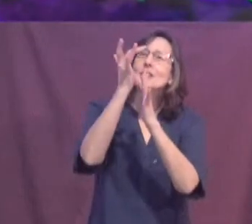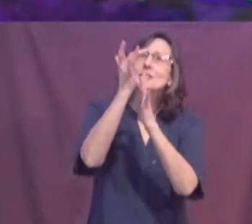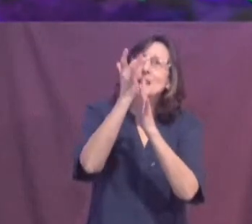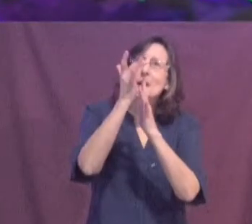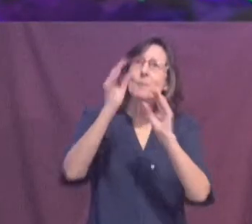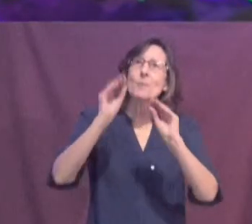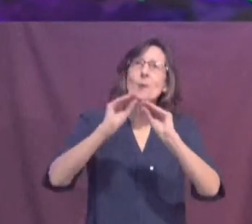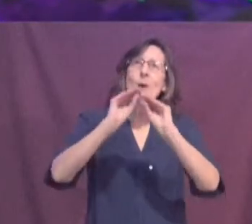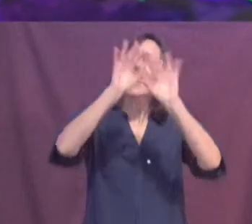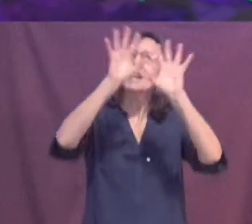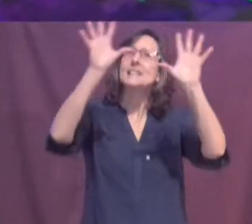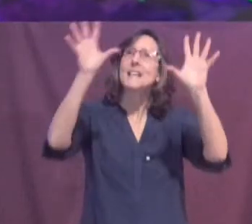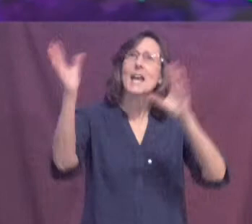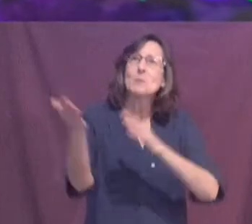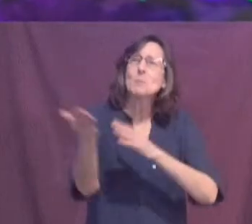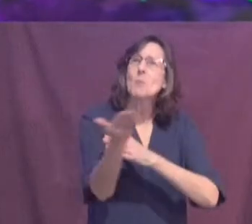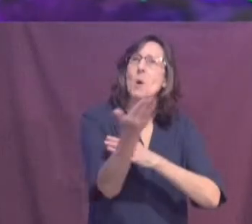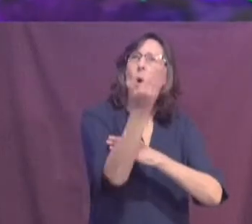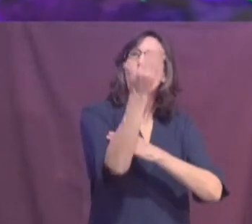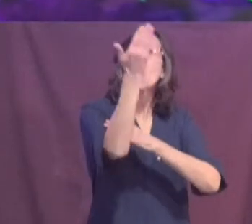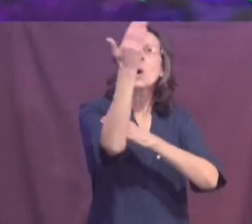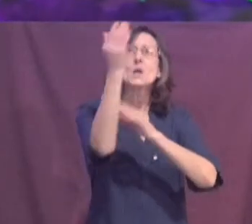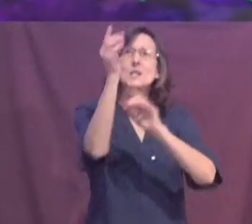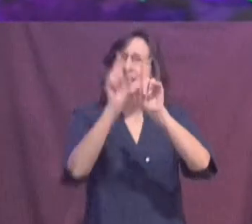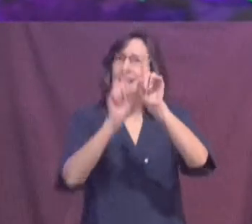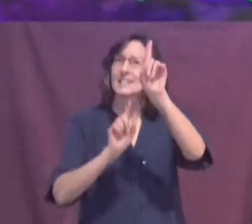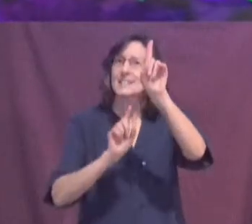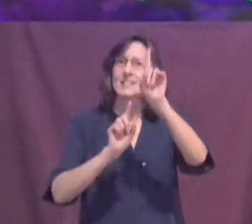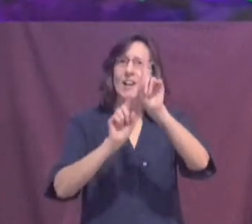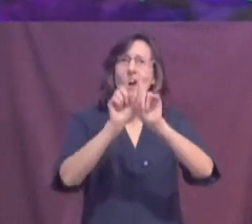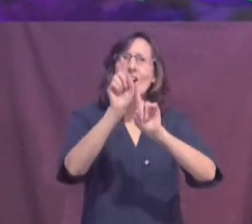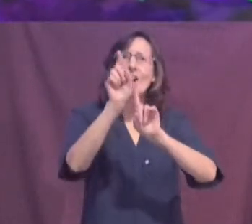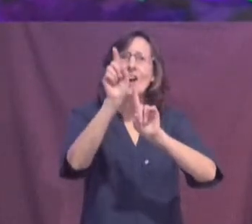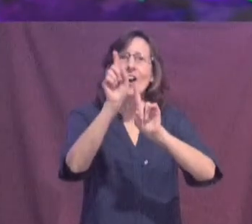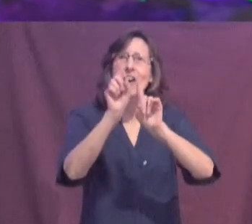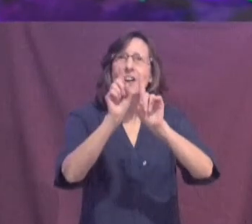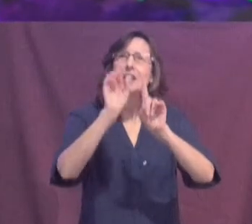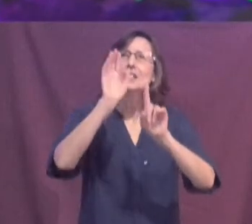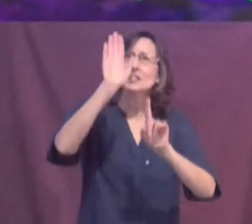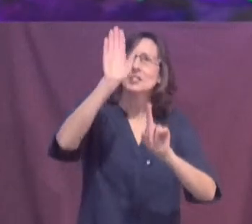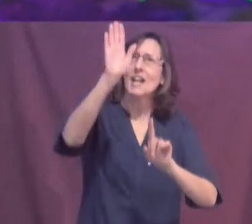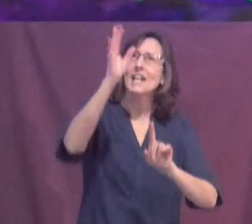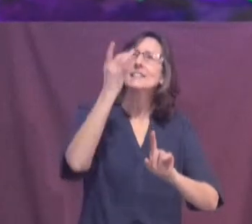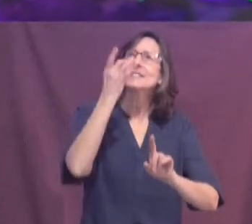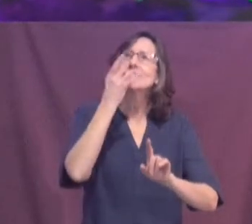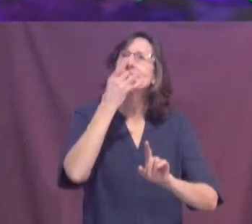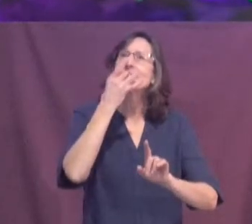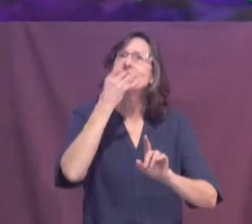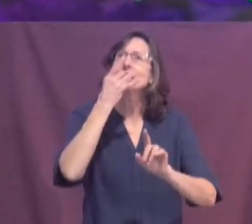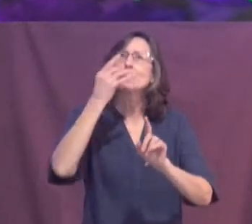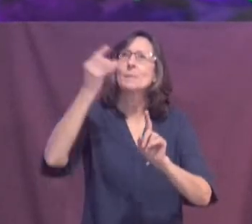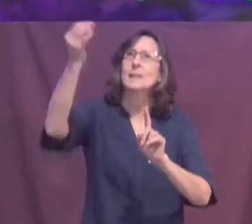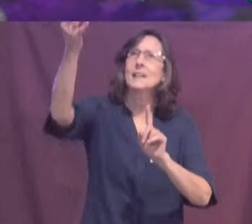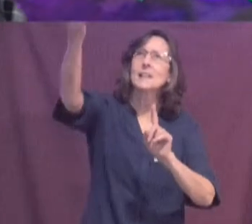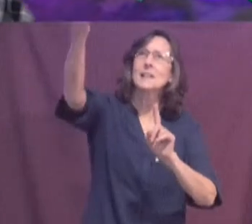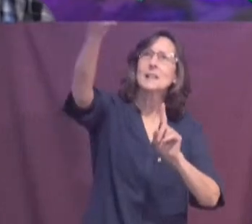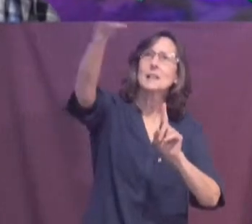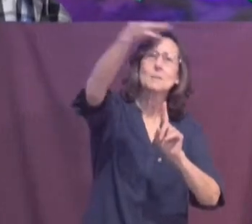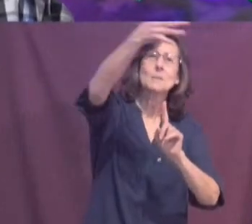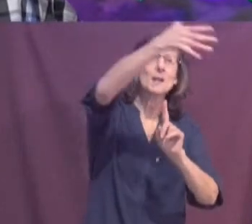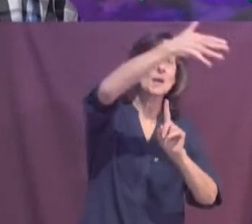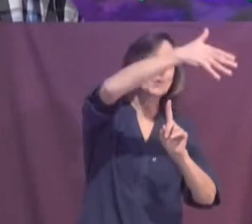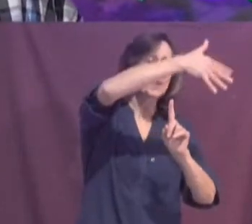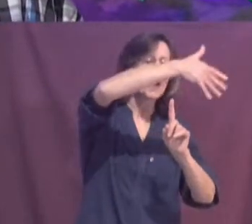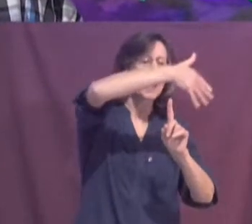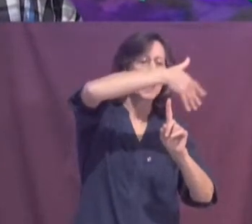There's a bright and morning star sheds its